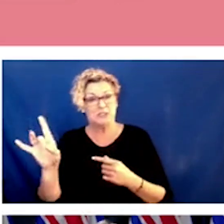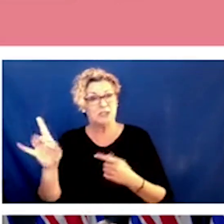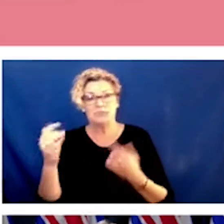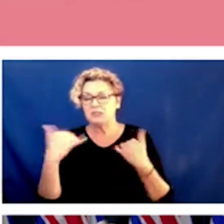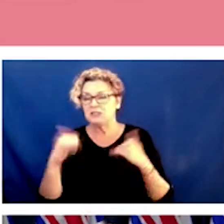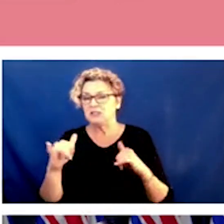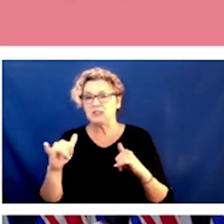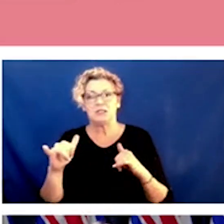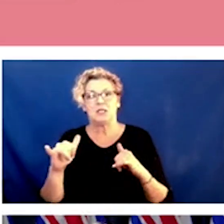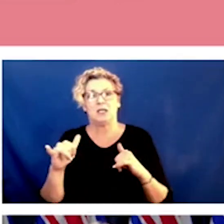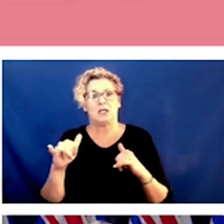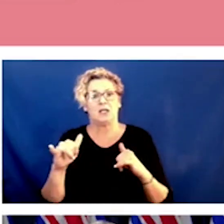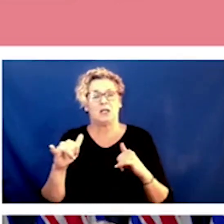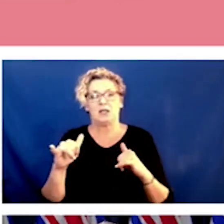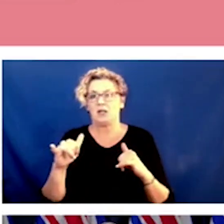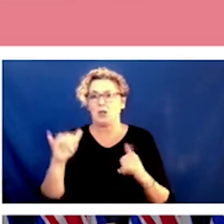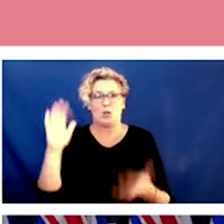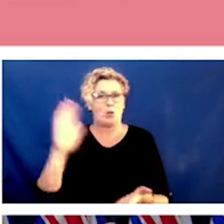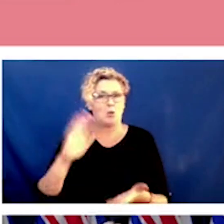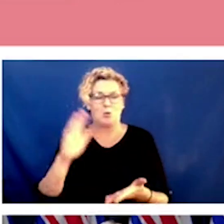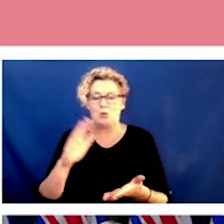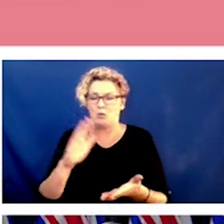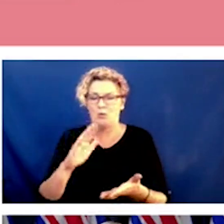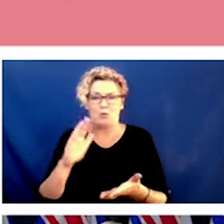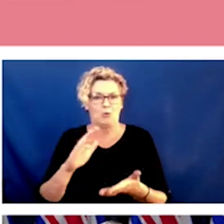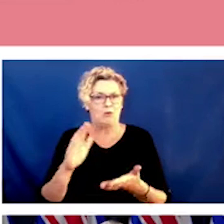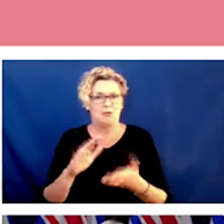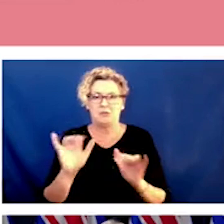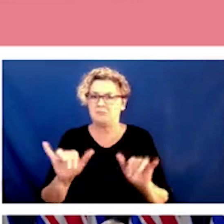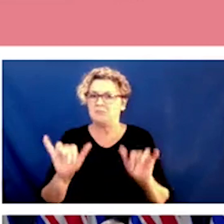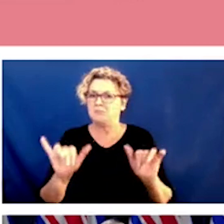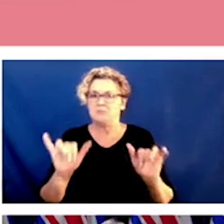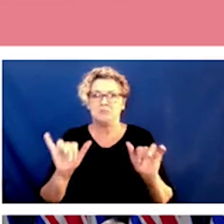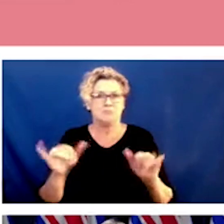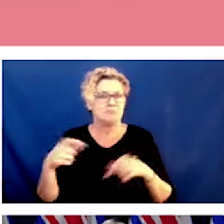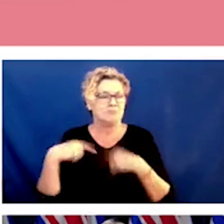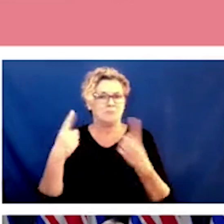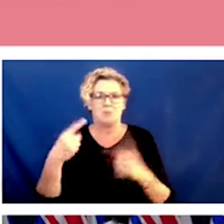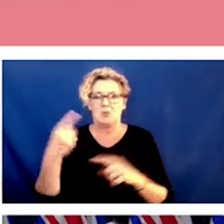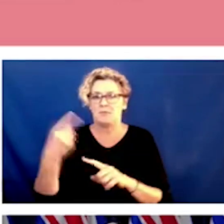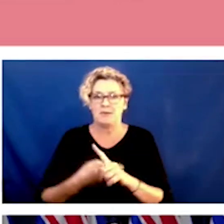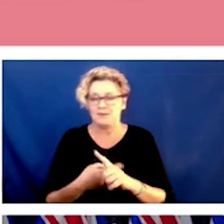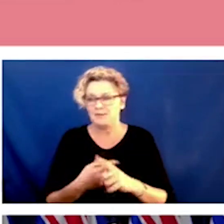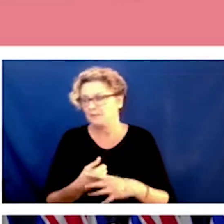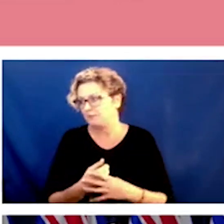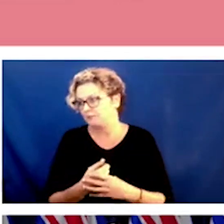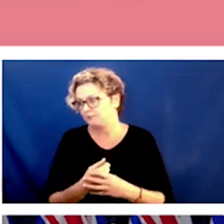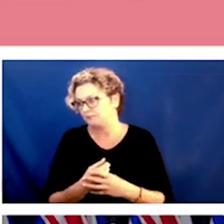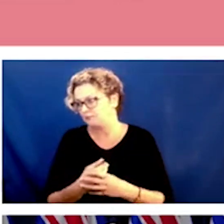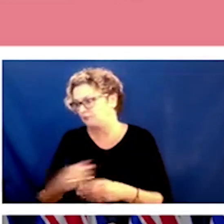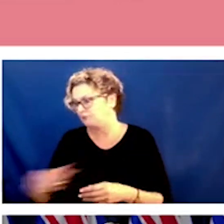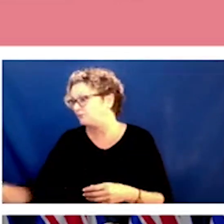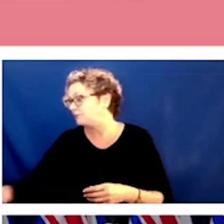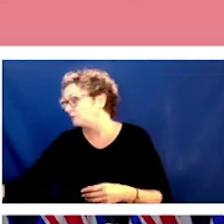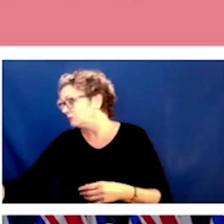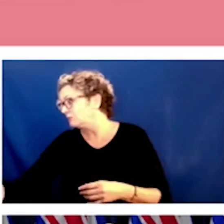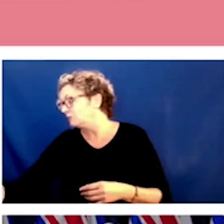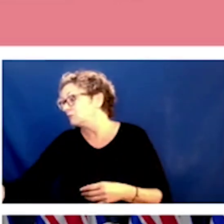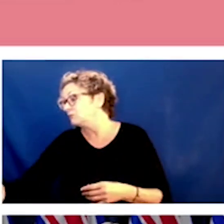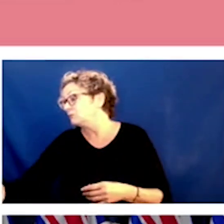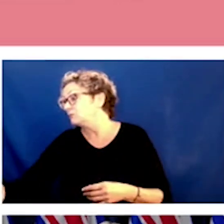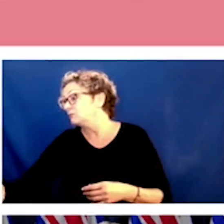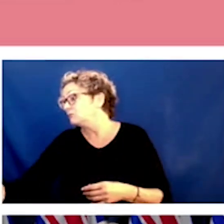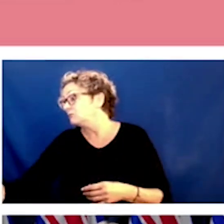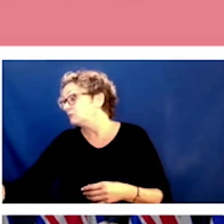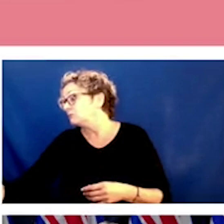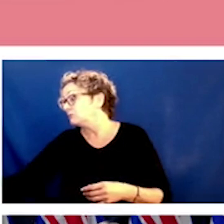into past that first incubation period, and we'll continue to work with schools to identify any exposures. What we can